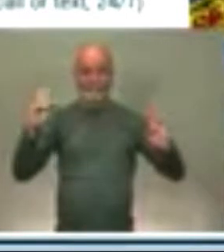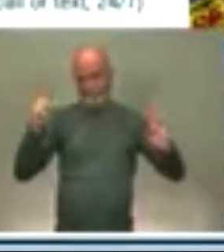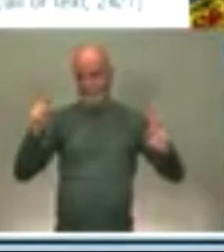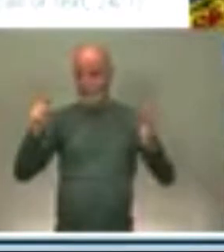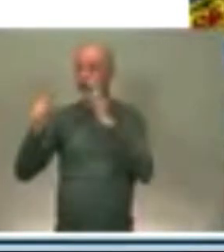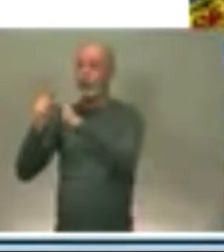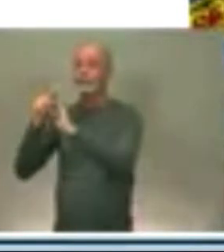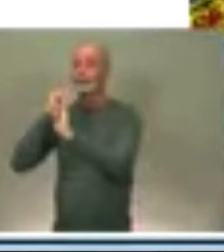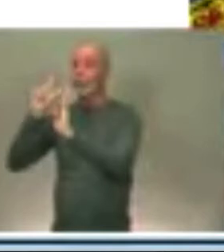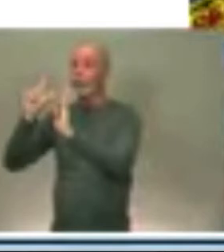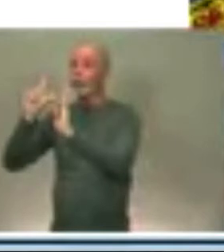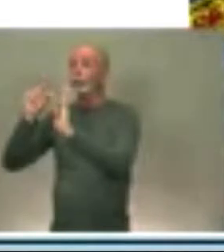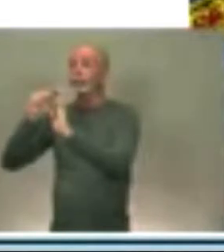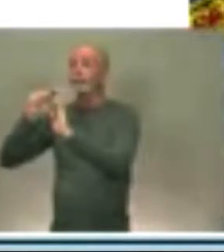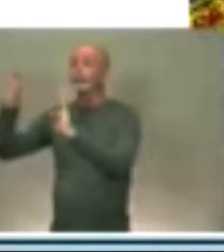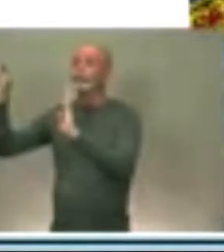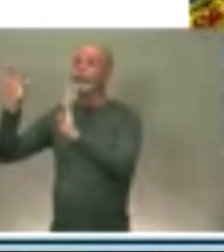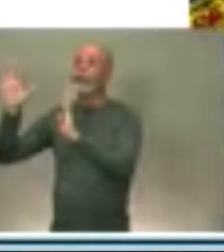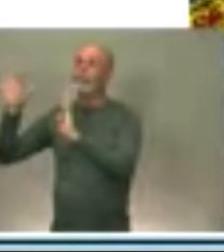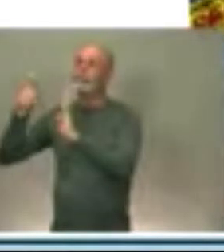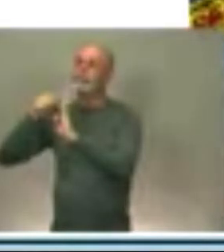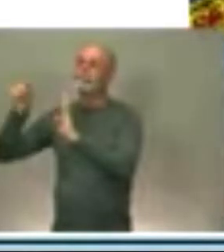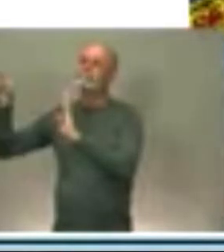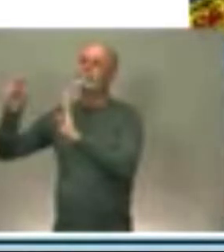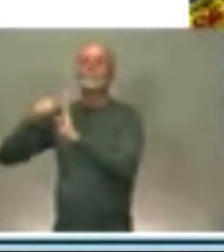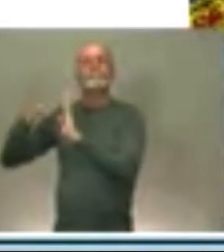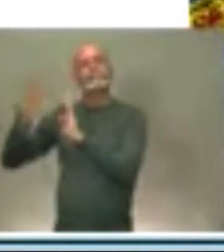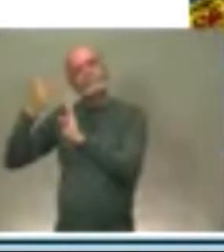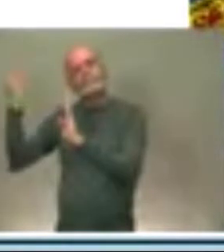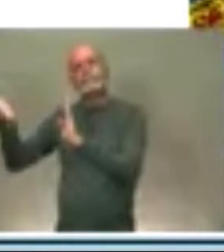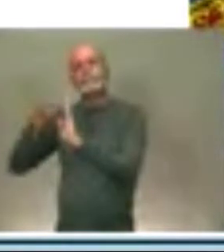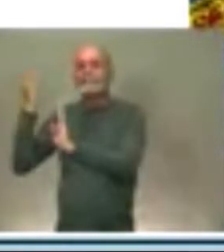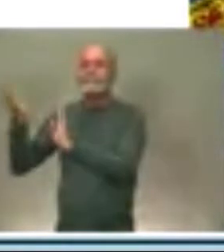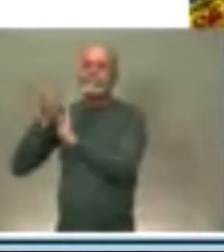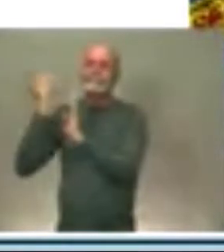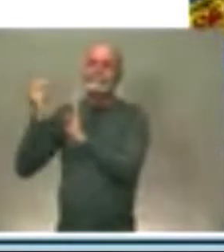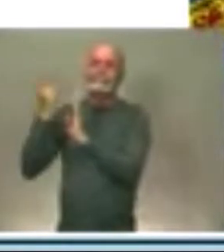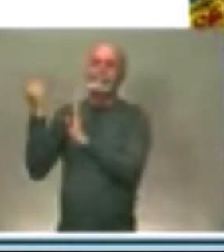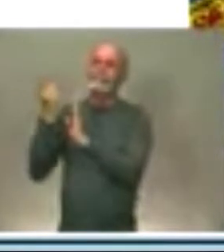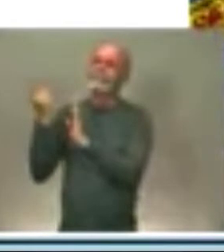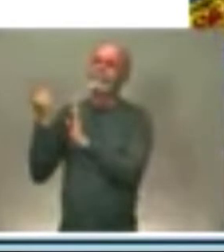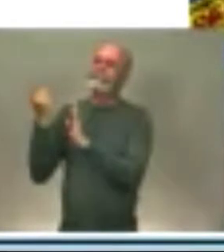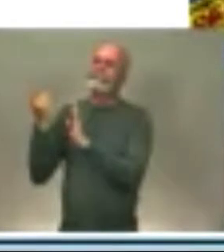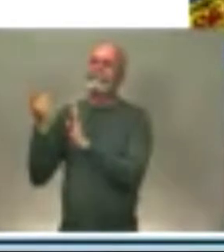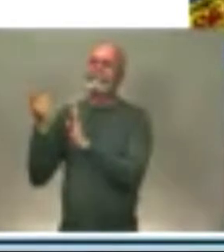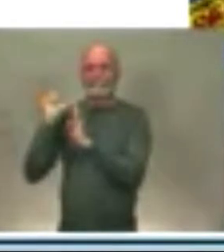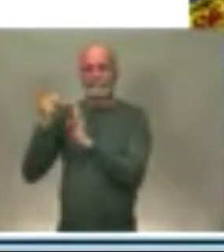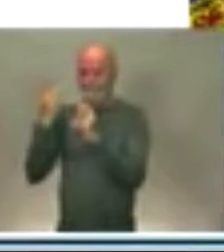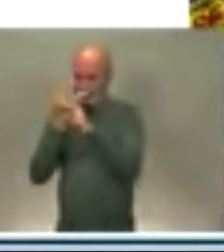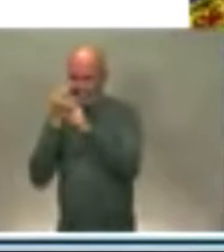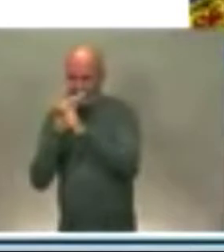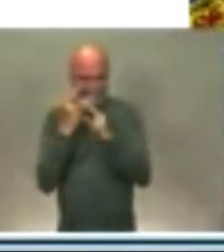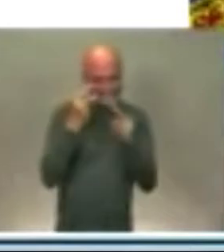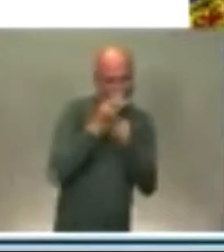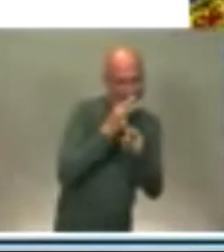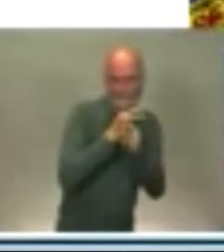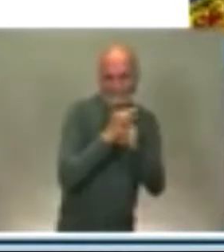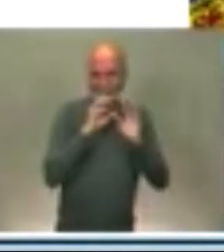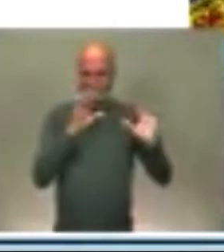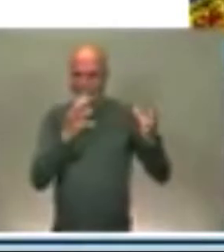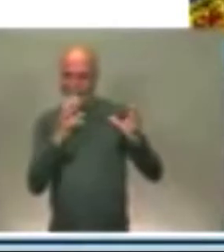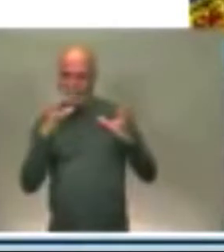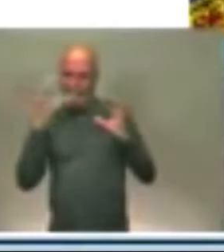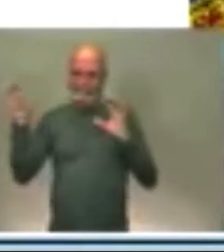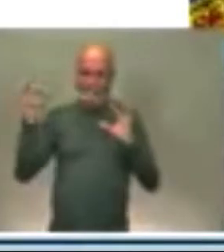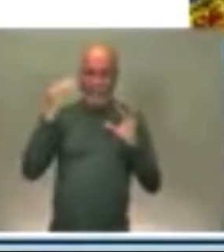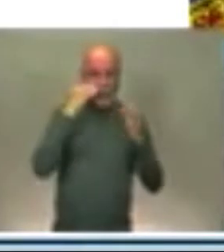still doing well, but not as well as everybody else. So we always have to look at what we're doing and there's a principle in public health. You have